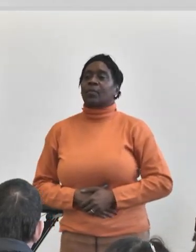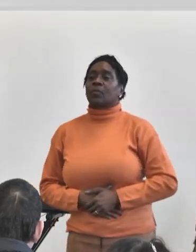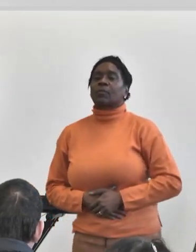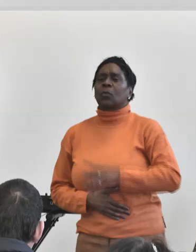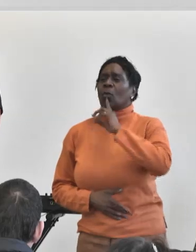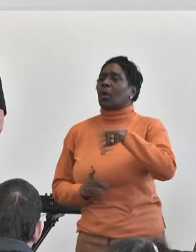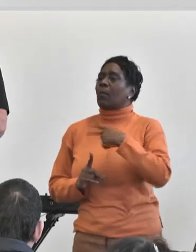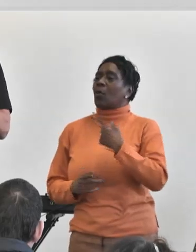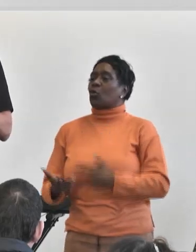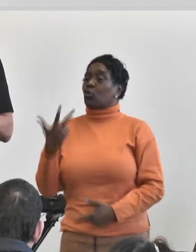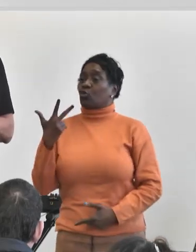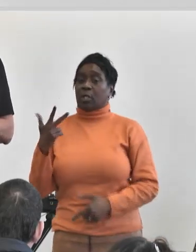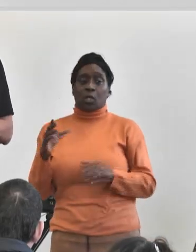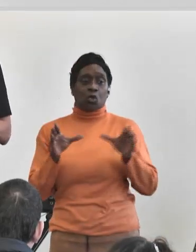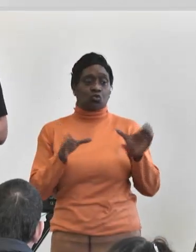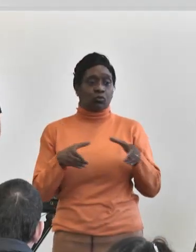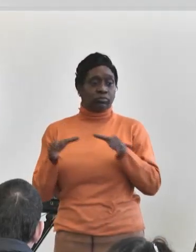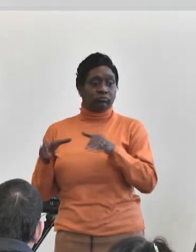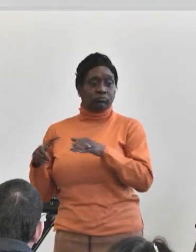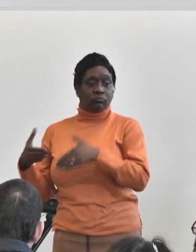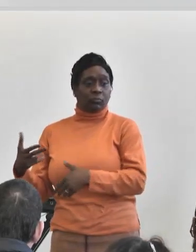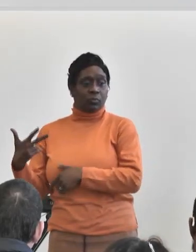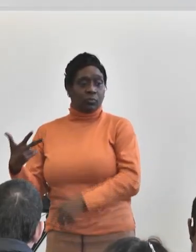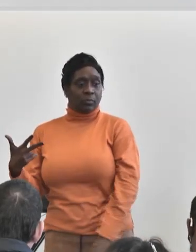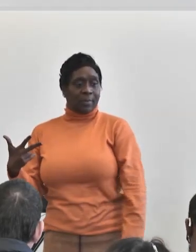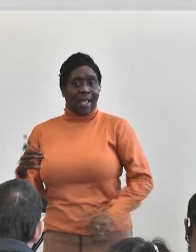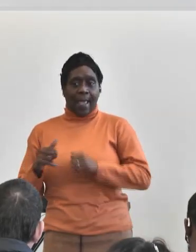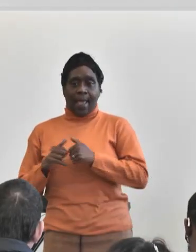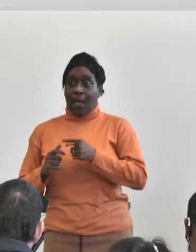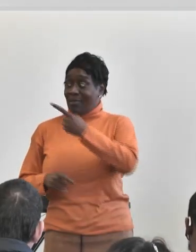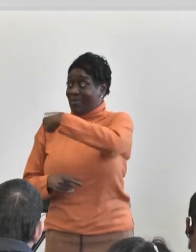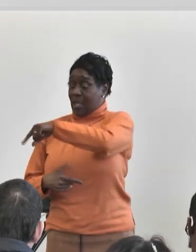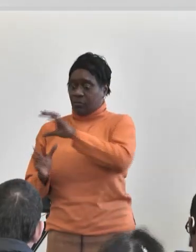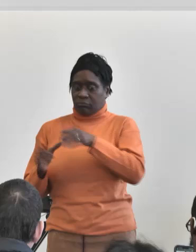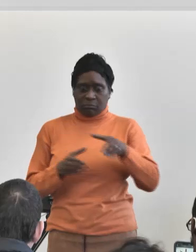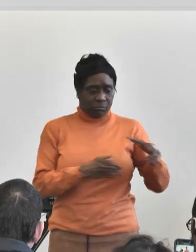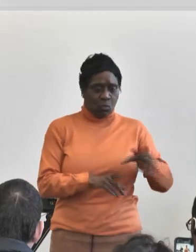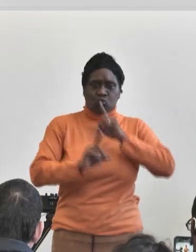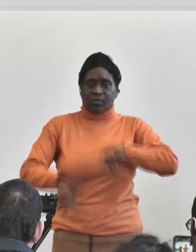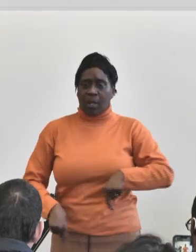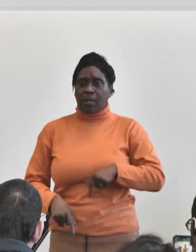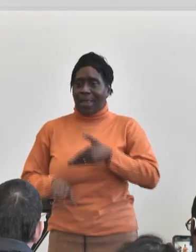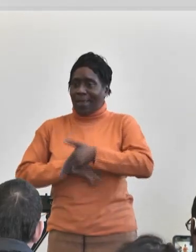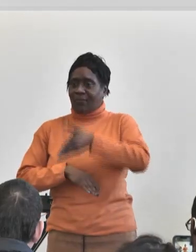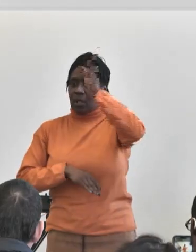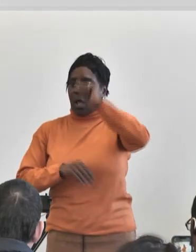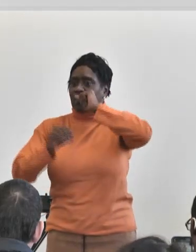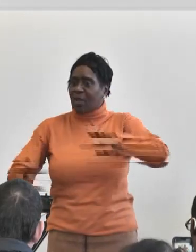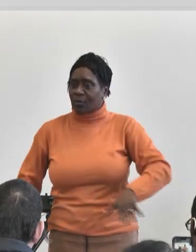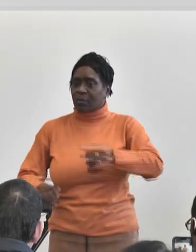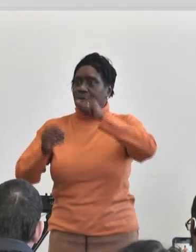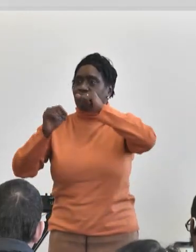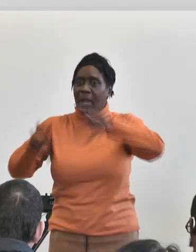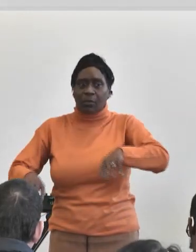and talk to you about three groups y hablarles sobre tres grupos and how they responded y como ellos respondieron after God performed a miracle.